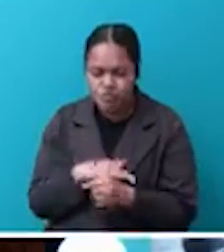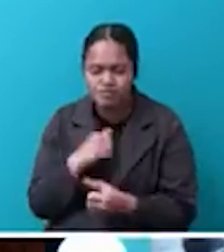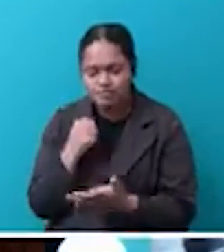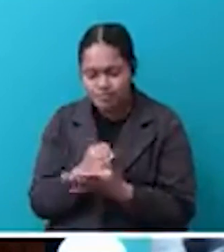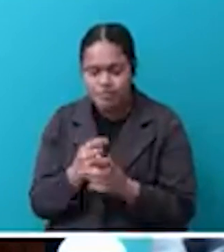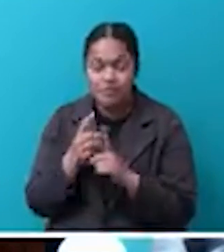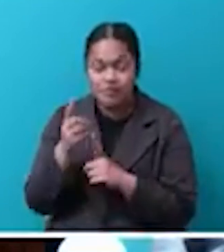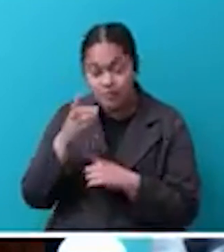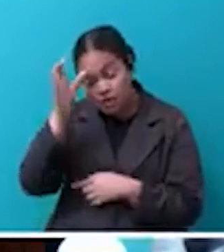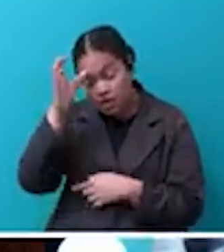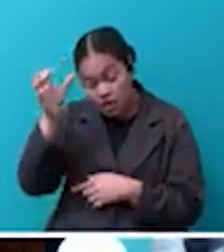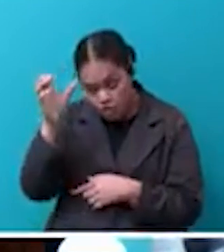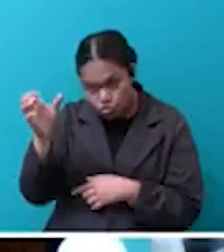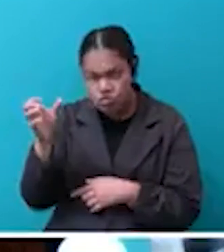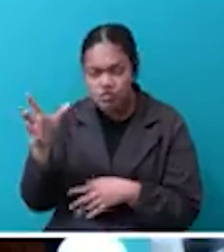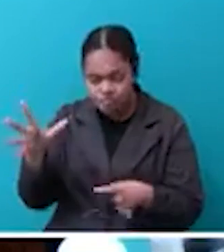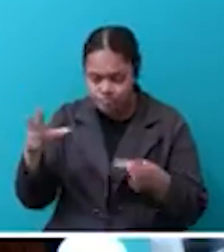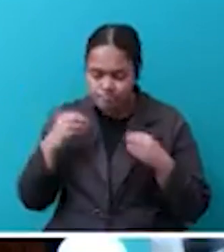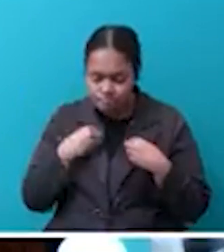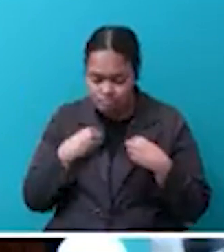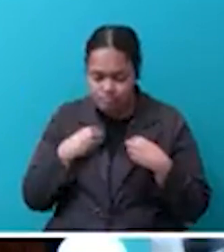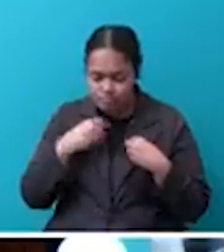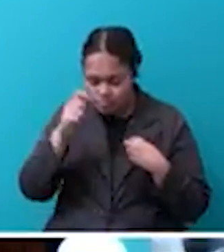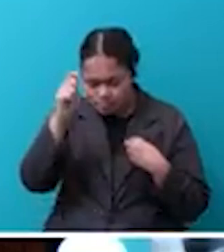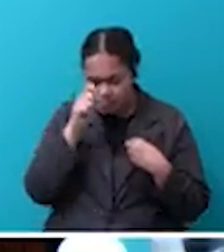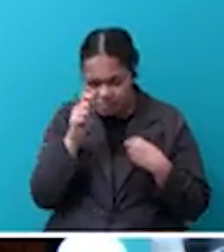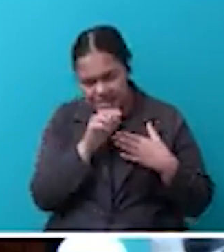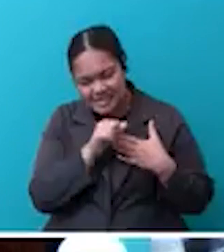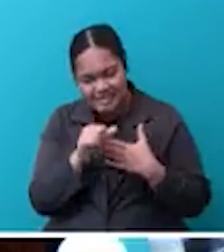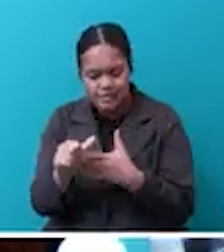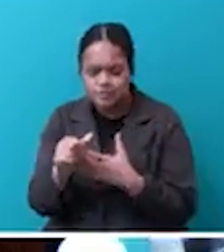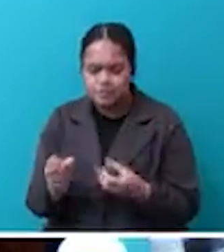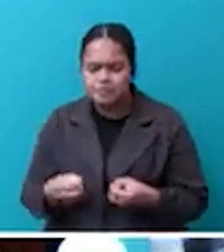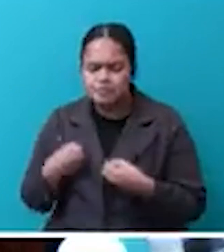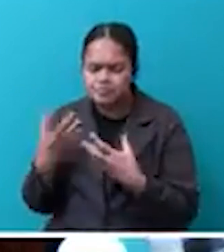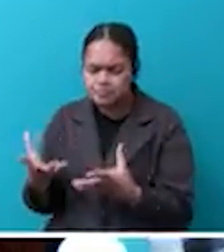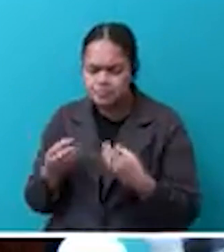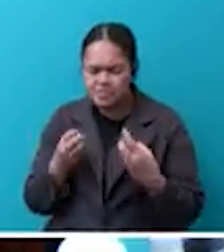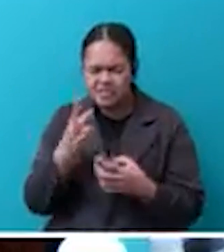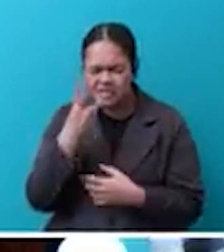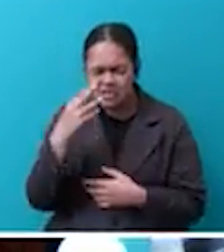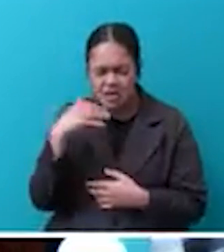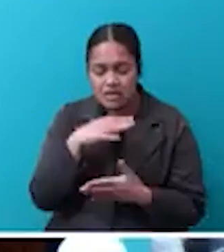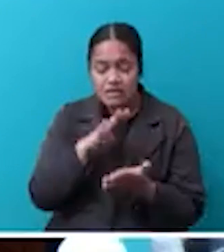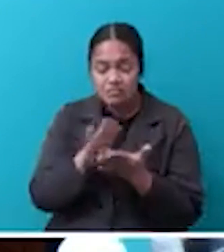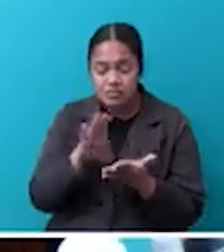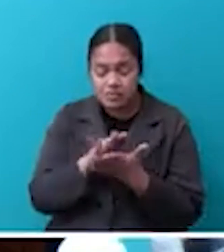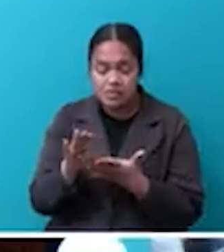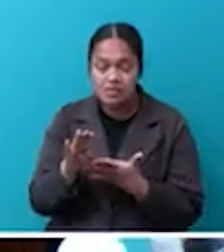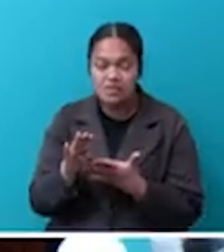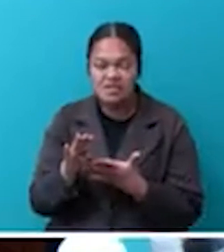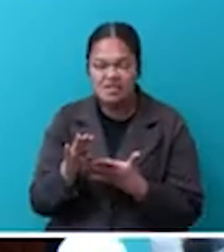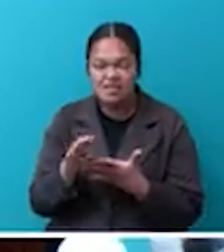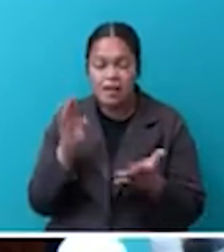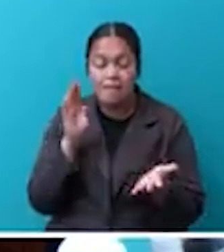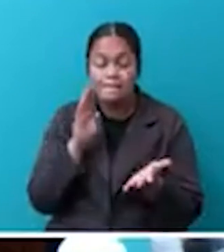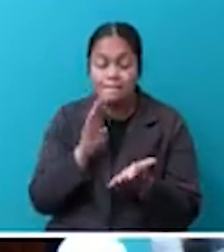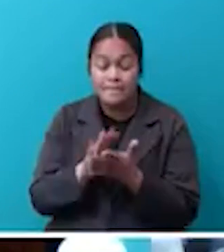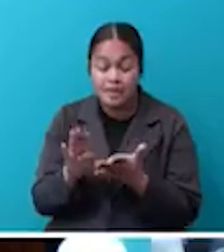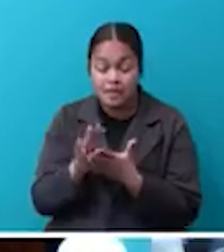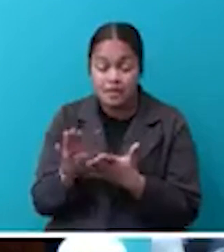developing countries take the lead on providing 300 billion USD per year